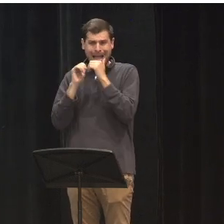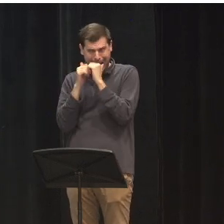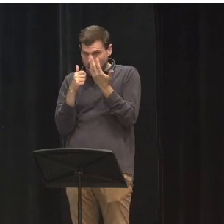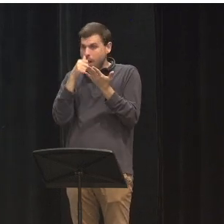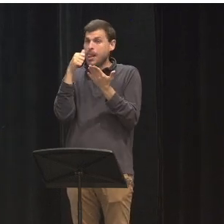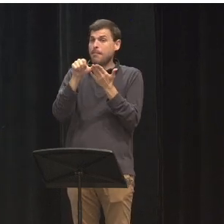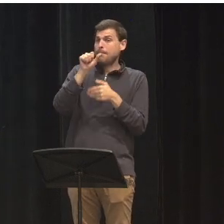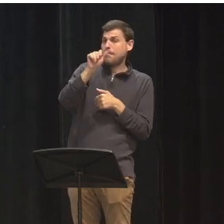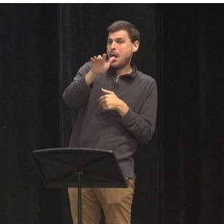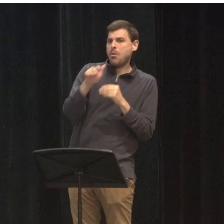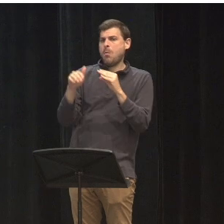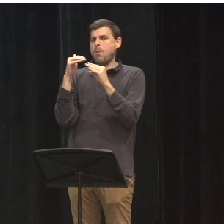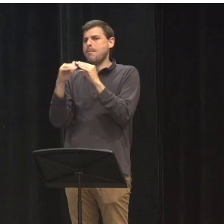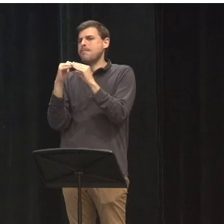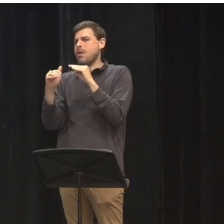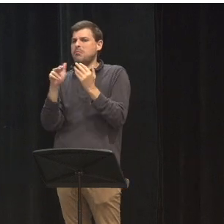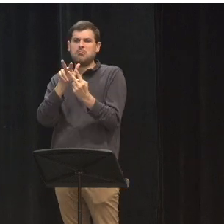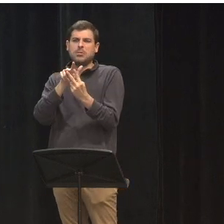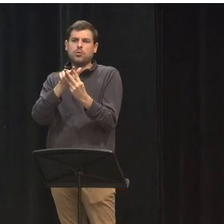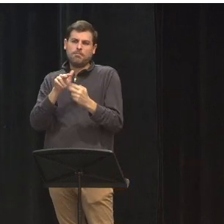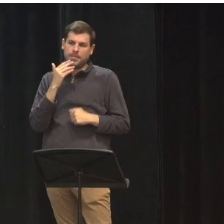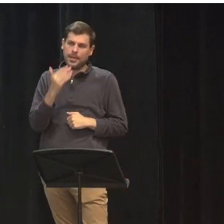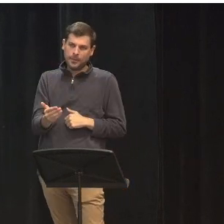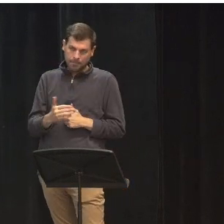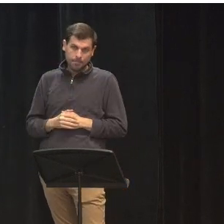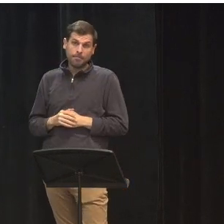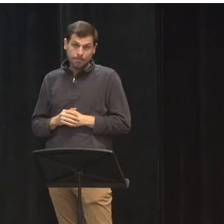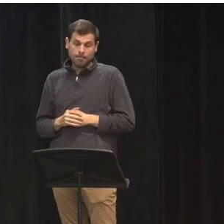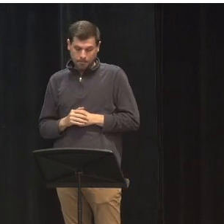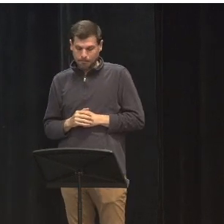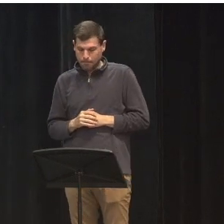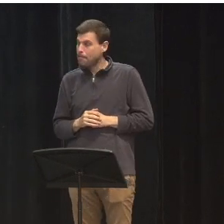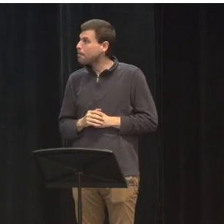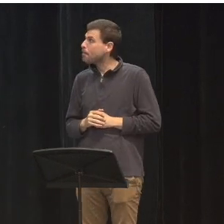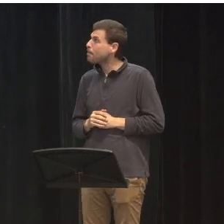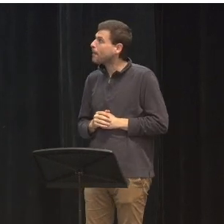mail or via email. Thank you.